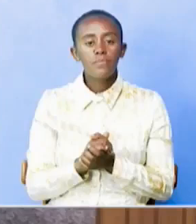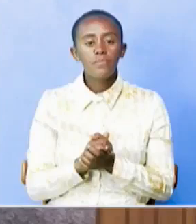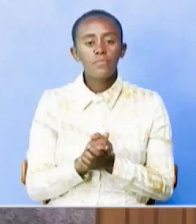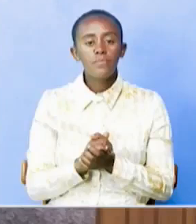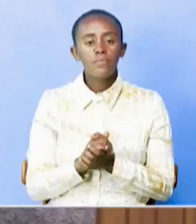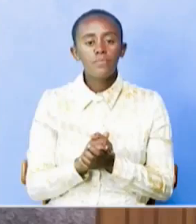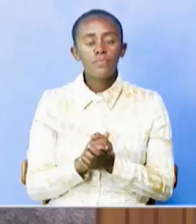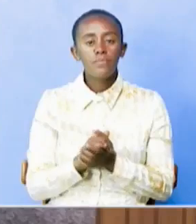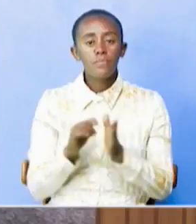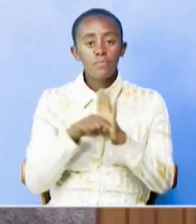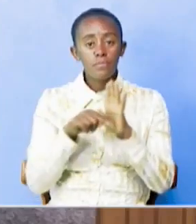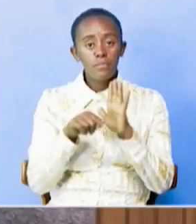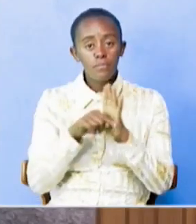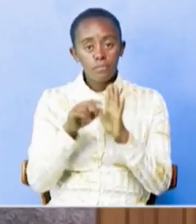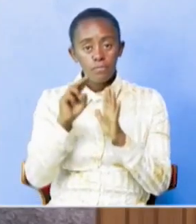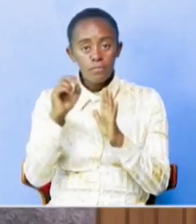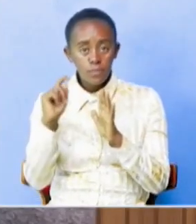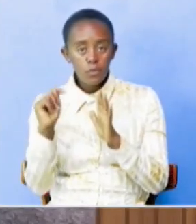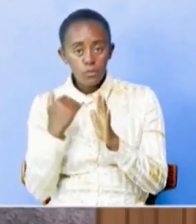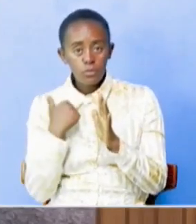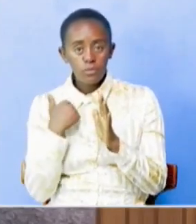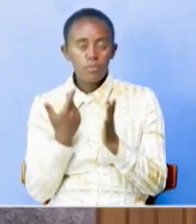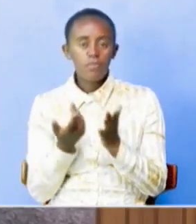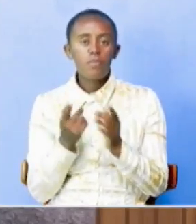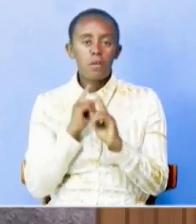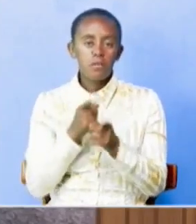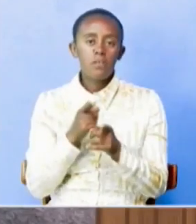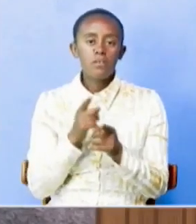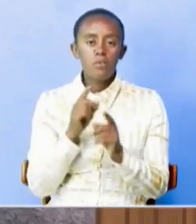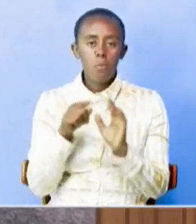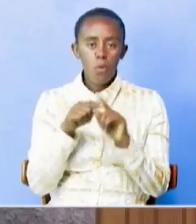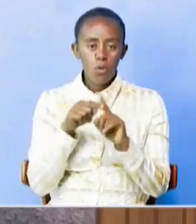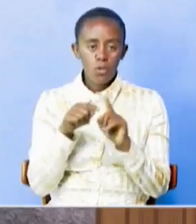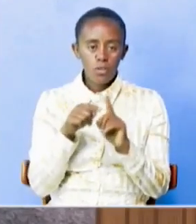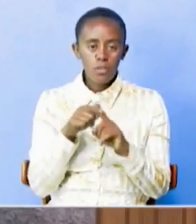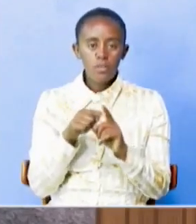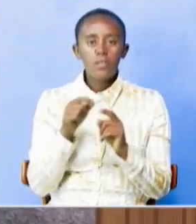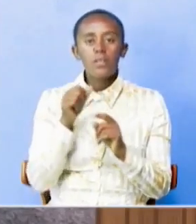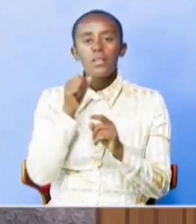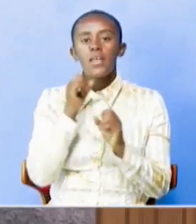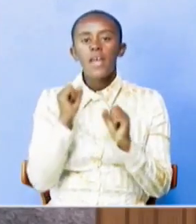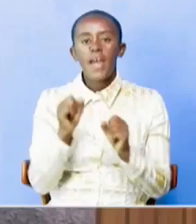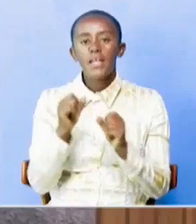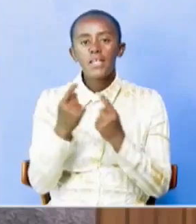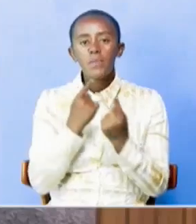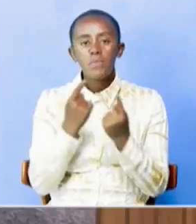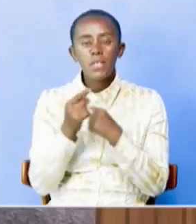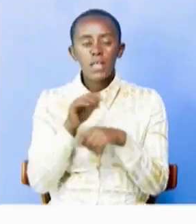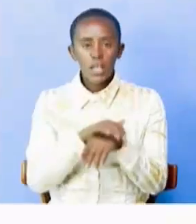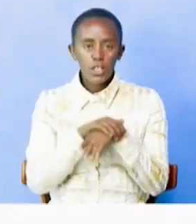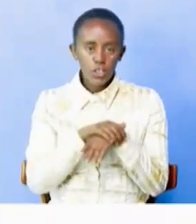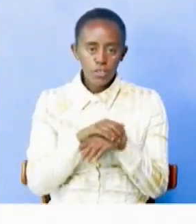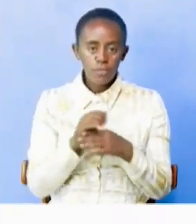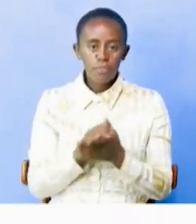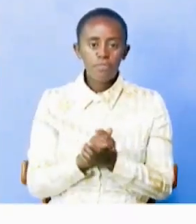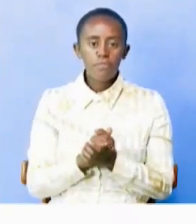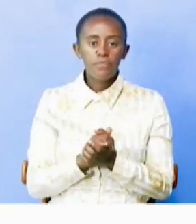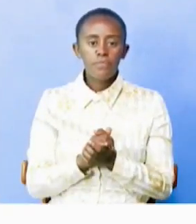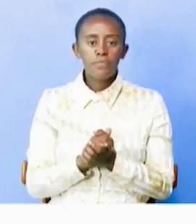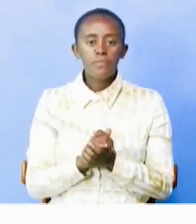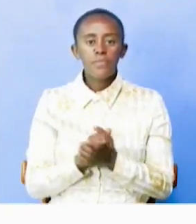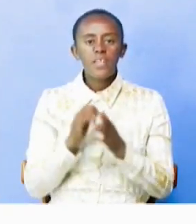Because it's negative, and then our answer is positive. He can speak English. Can't